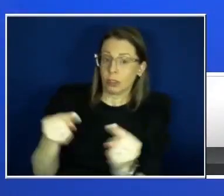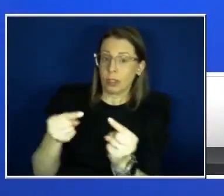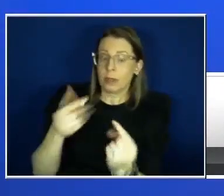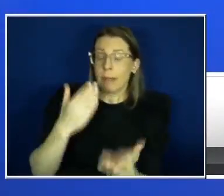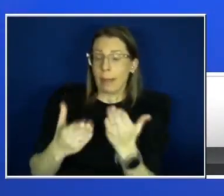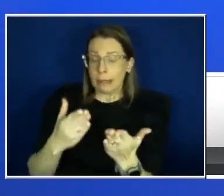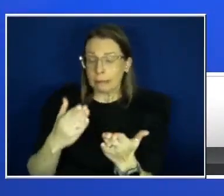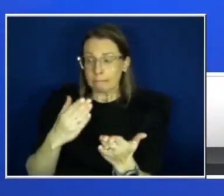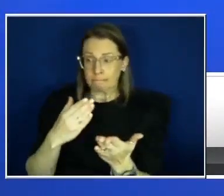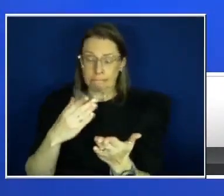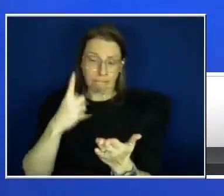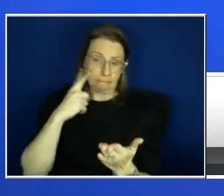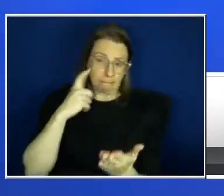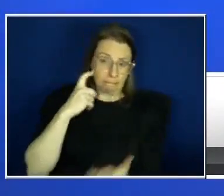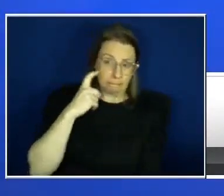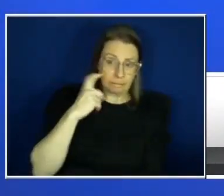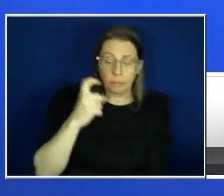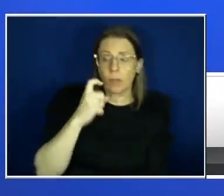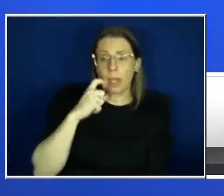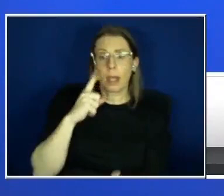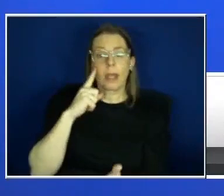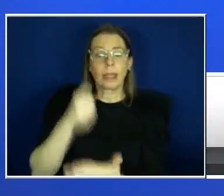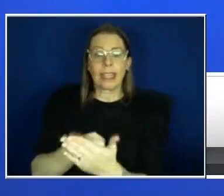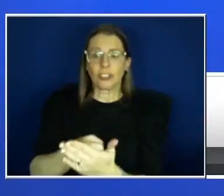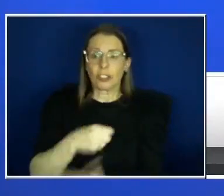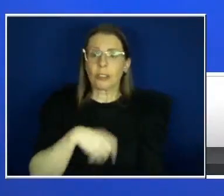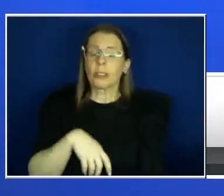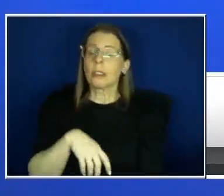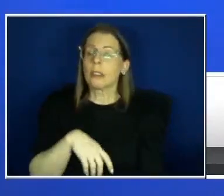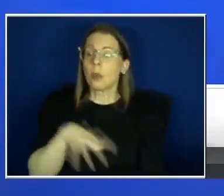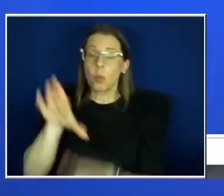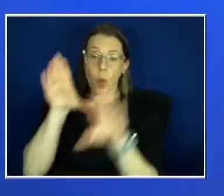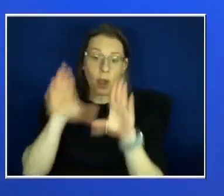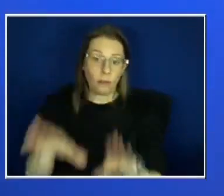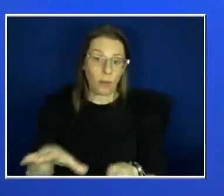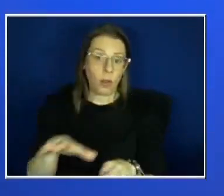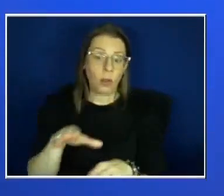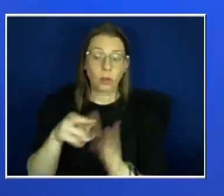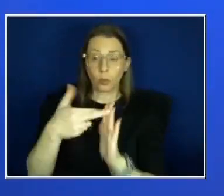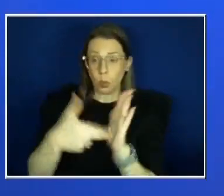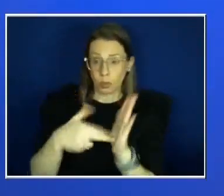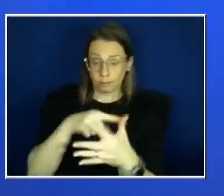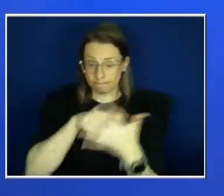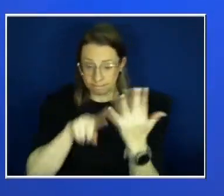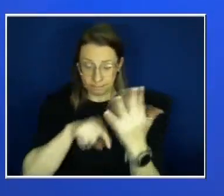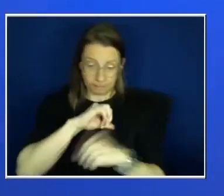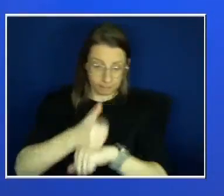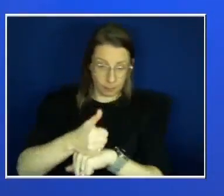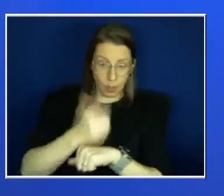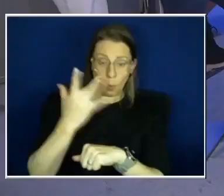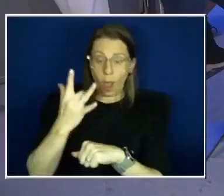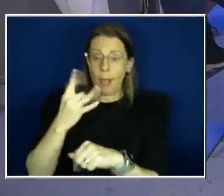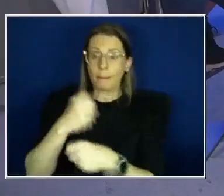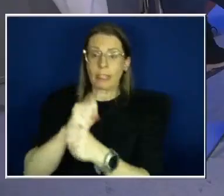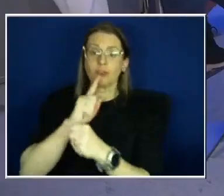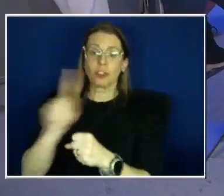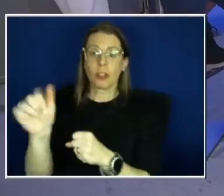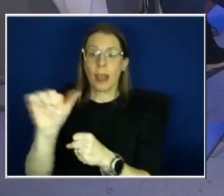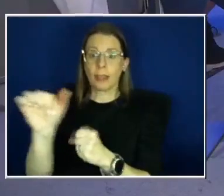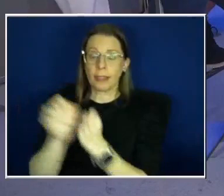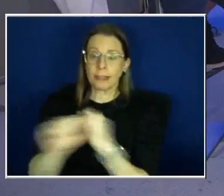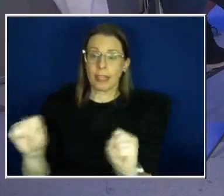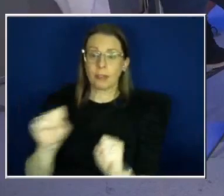so there are some wonderful protocols in place to ensure the safety of our athletes. Question about